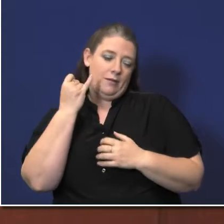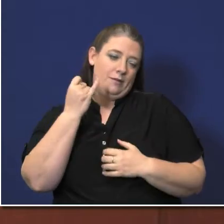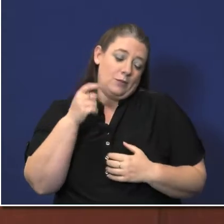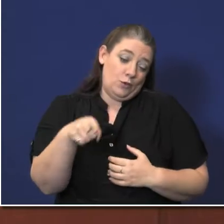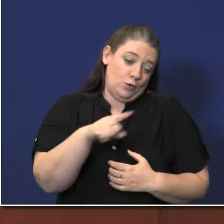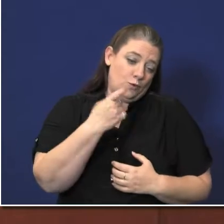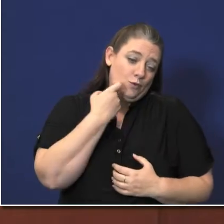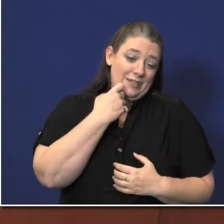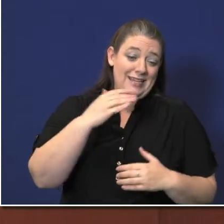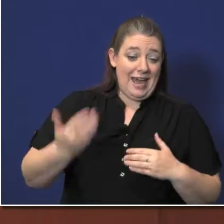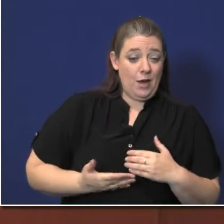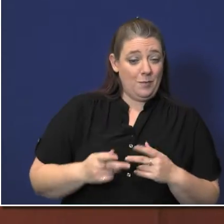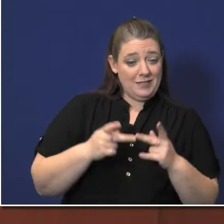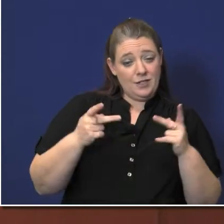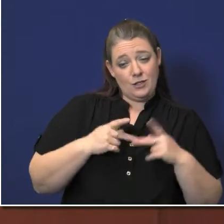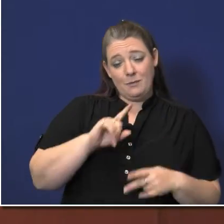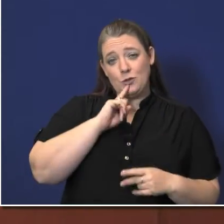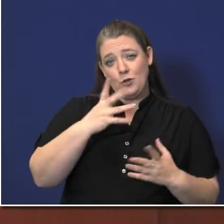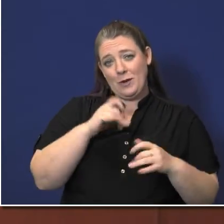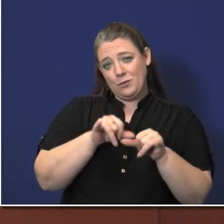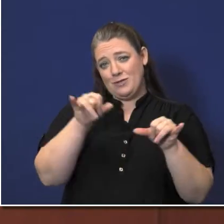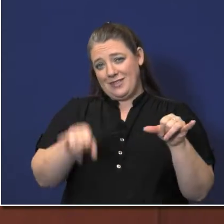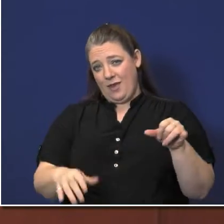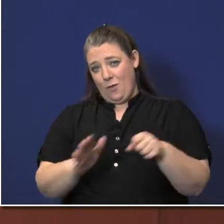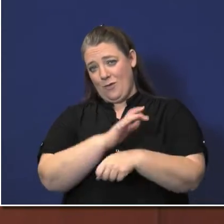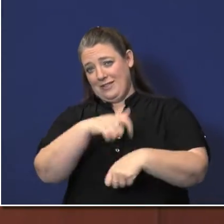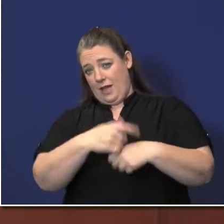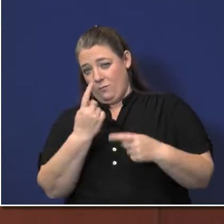in those positions. I'm sure you want to stay the whole night.